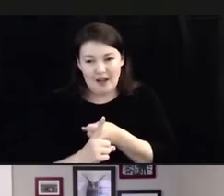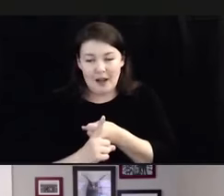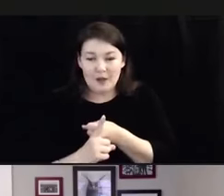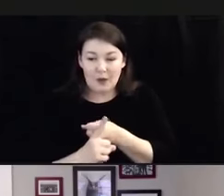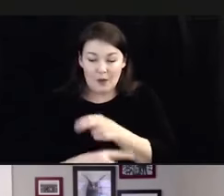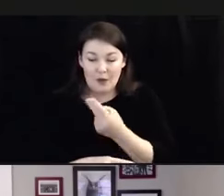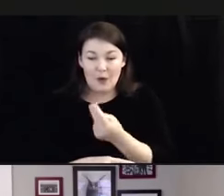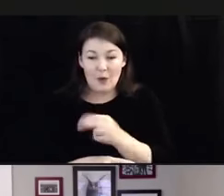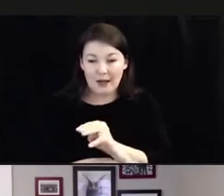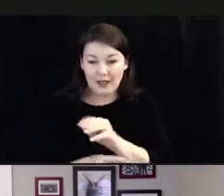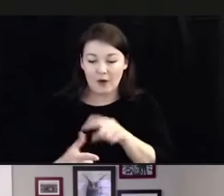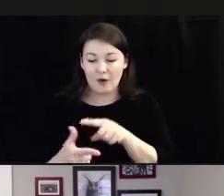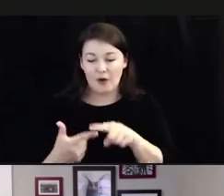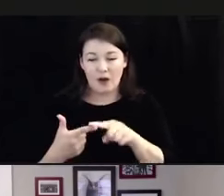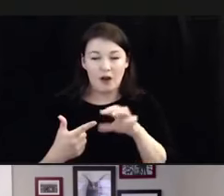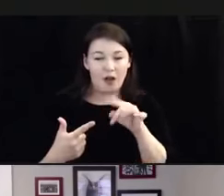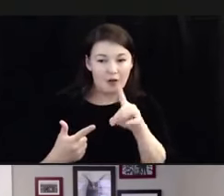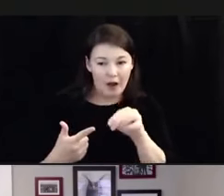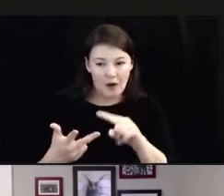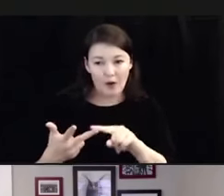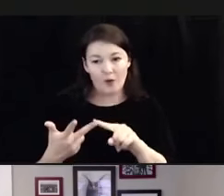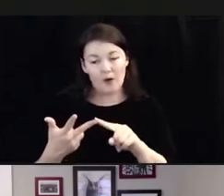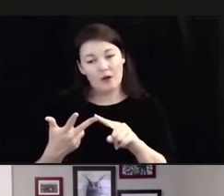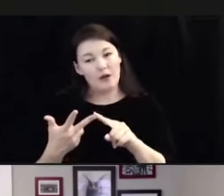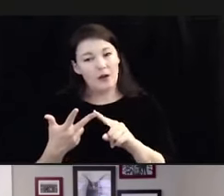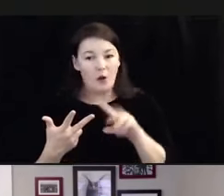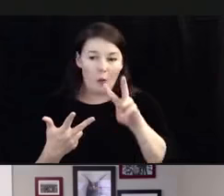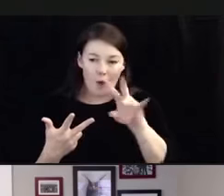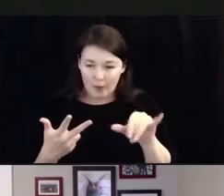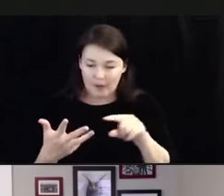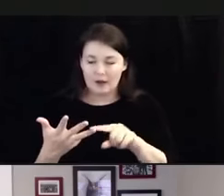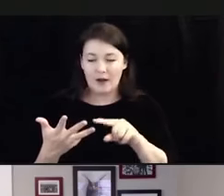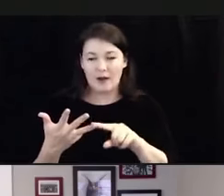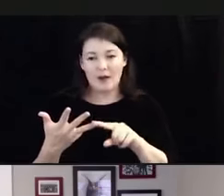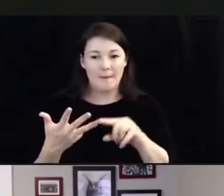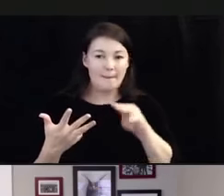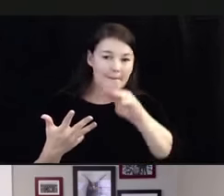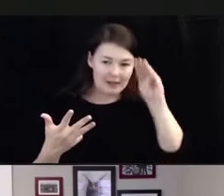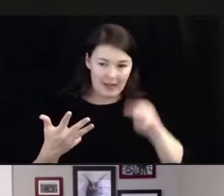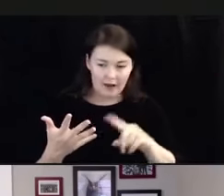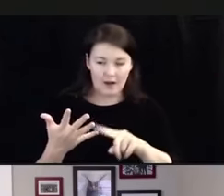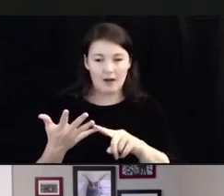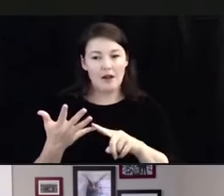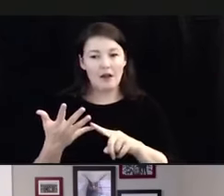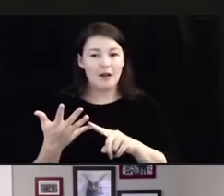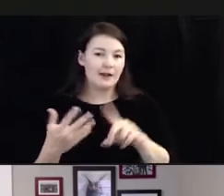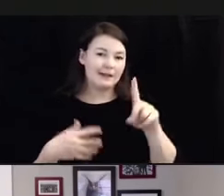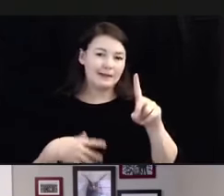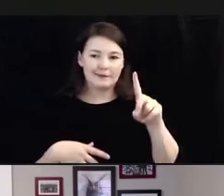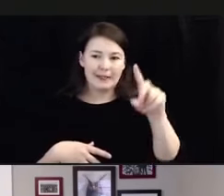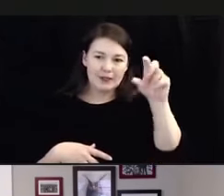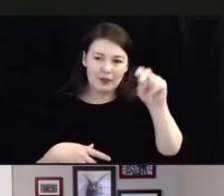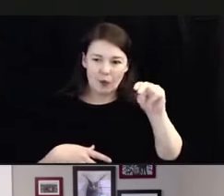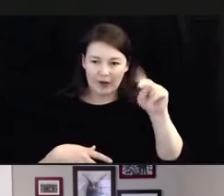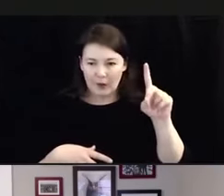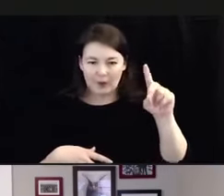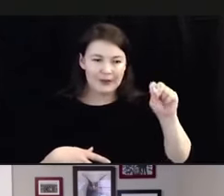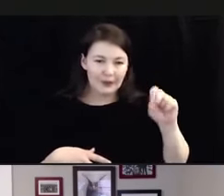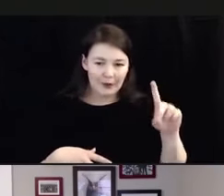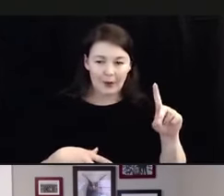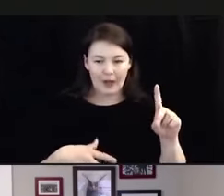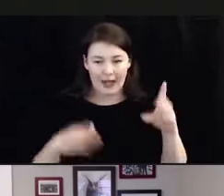Colorado, Utah, Wyoming, Montana, the Dakotas. That's where that's hitting, this slice of the country, just as at different points in time it's